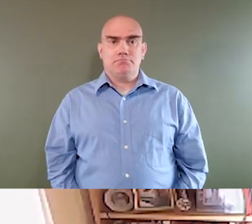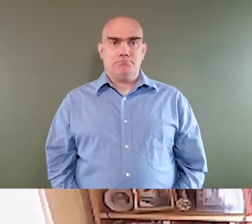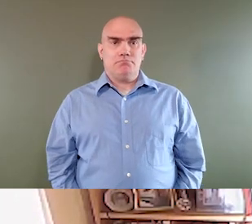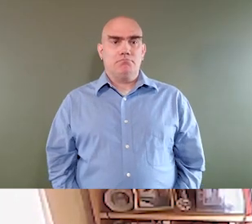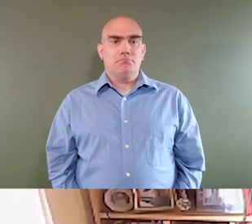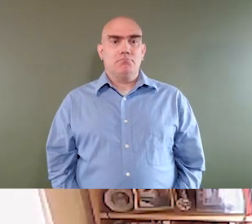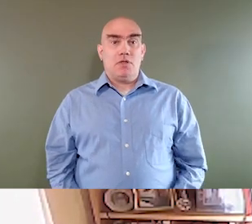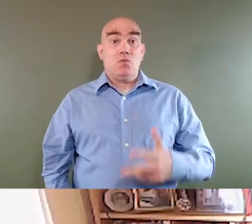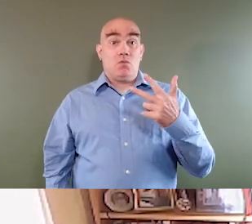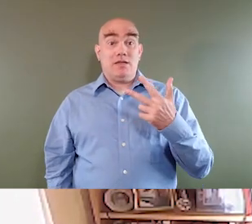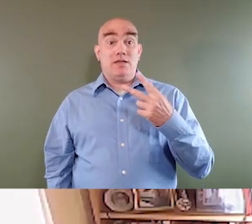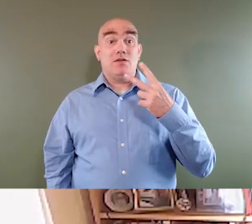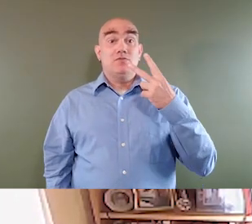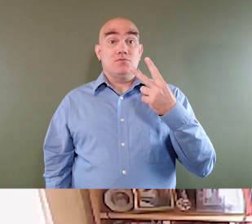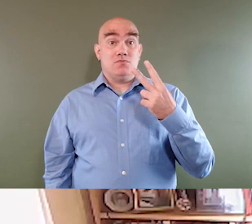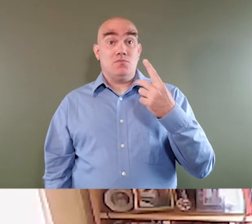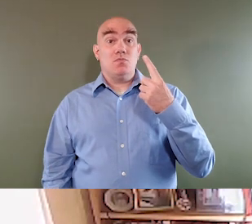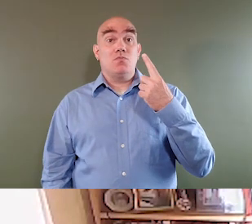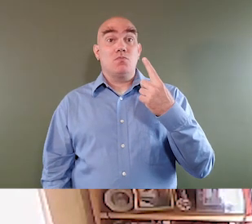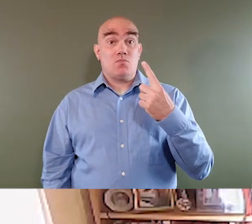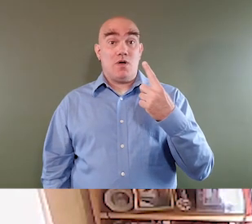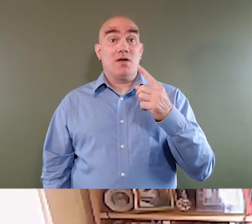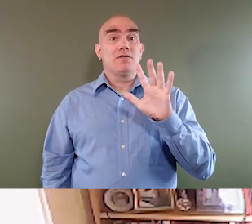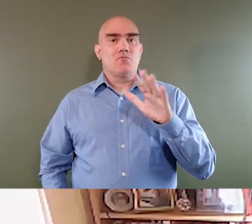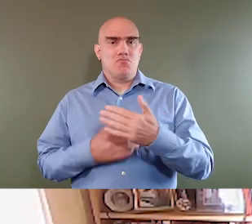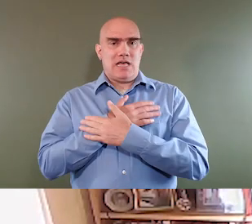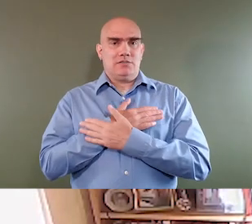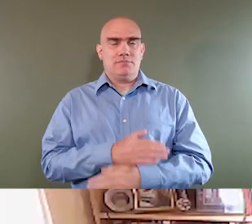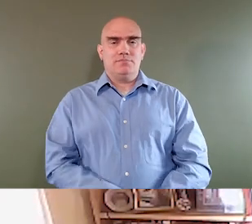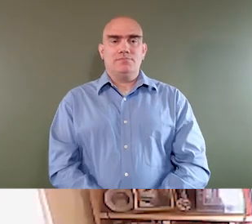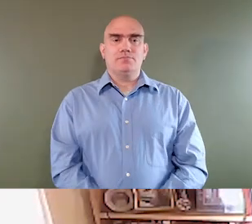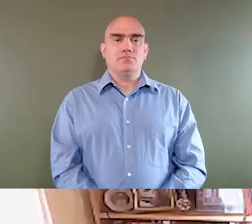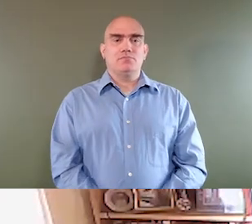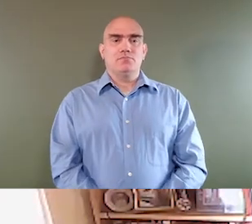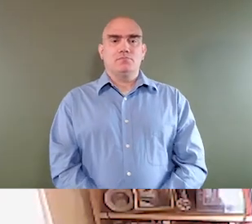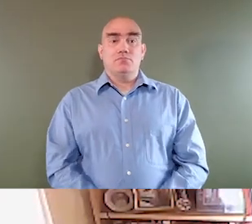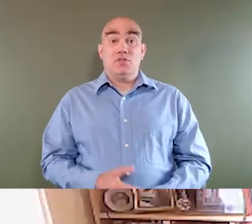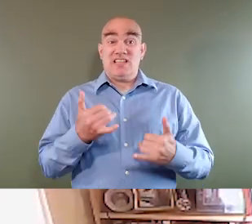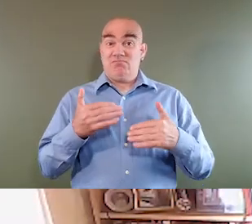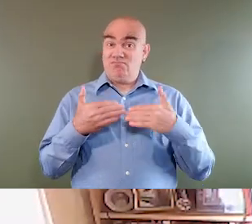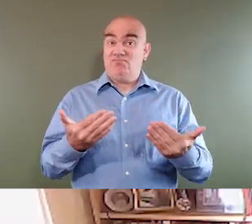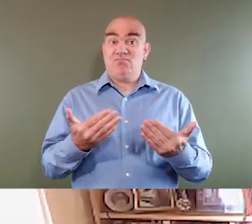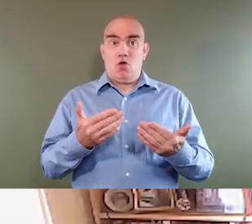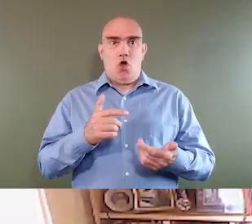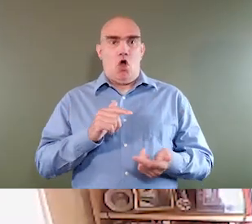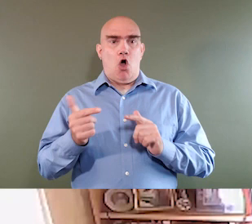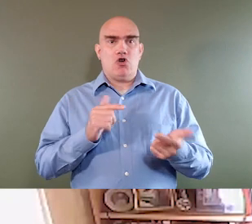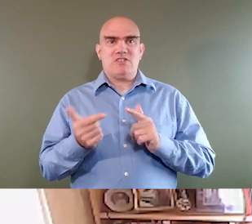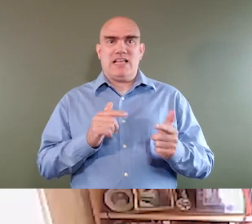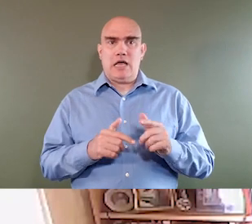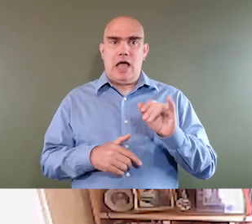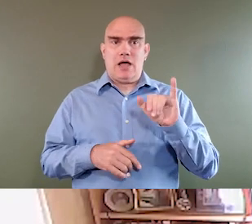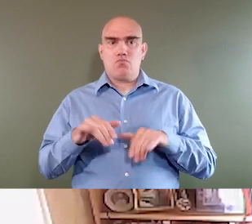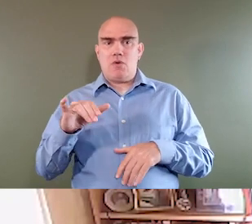3, 2, 1, and relax. Moving right into our alternating I's and Y's. I'm gonna drop